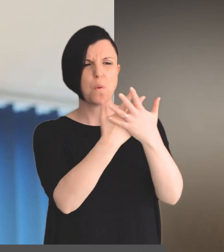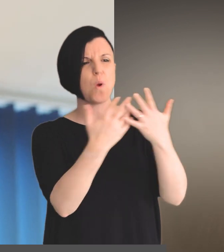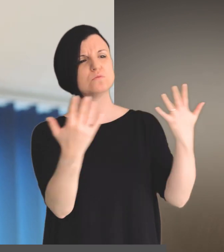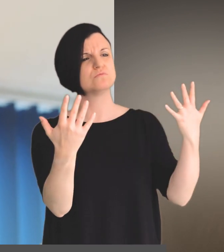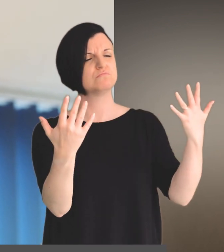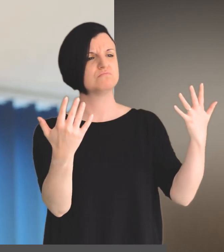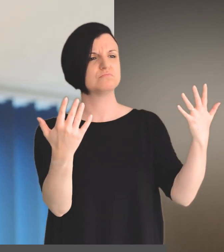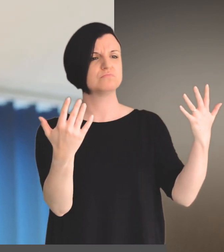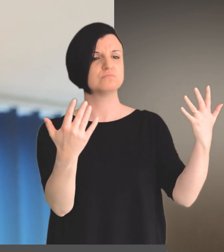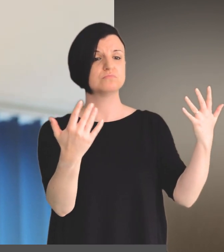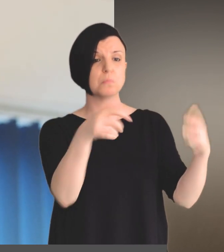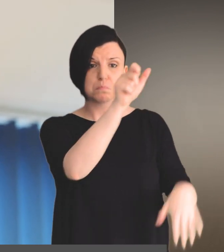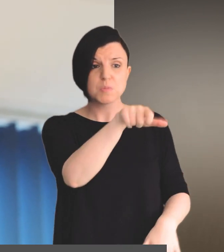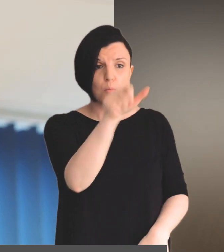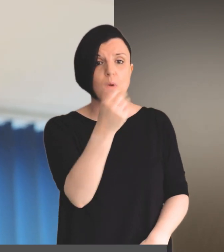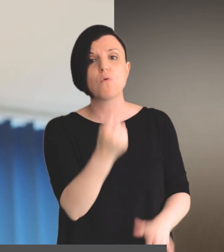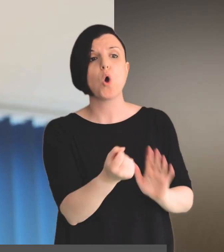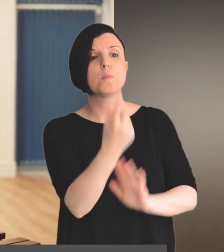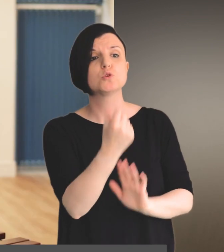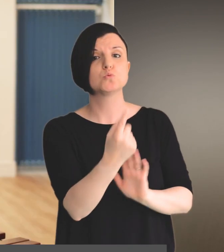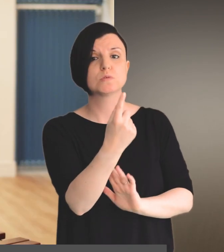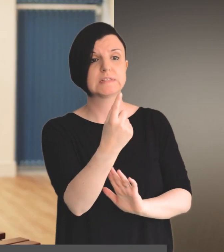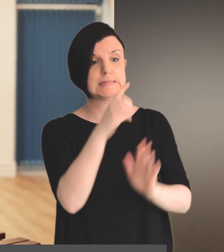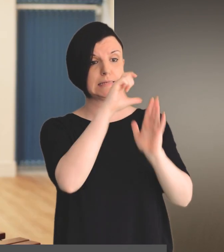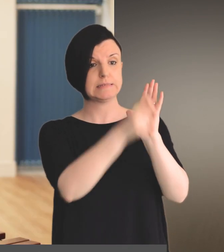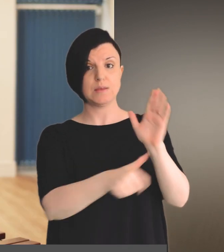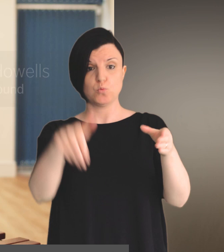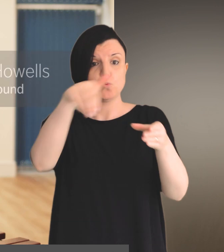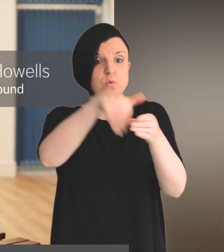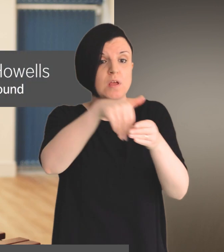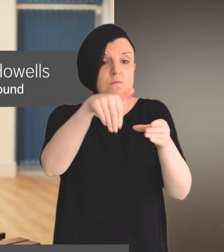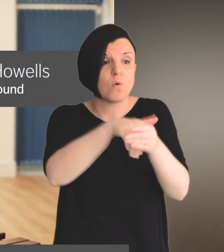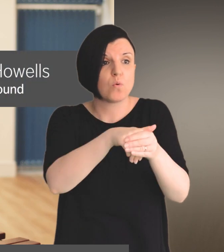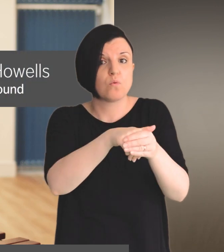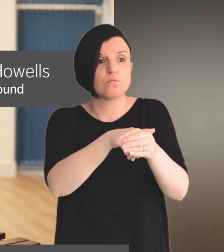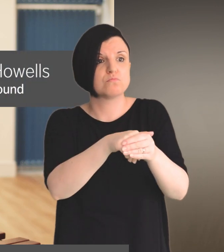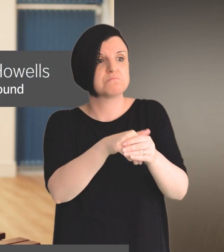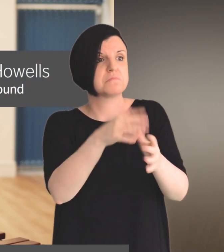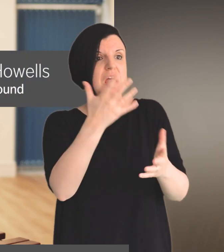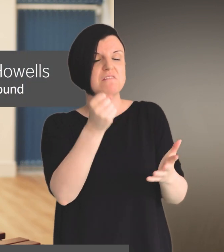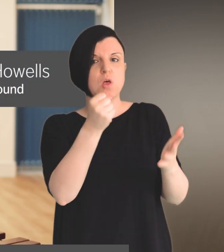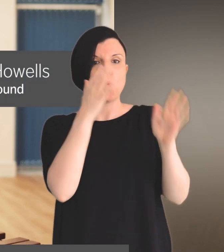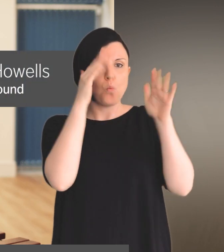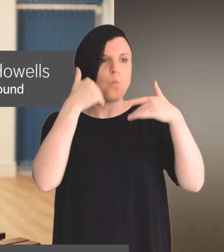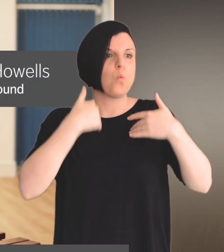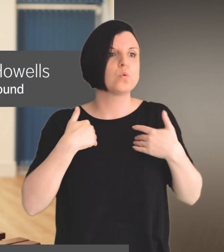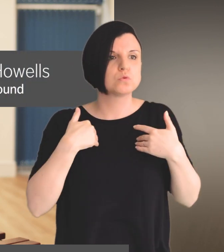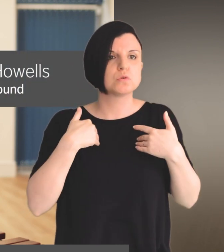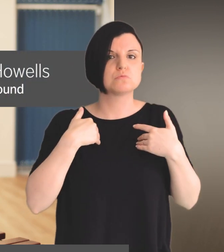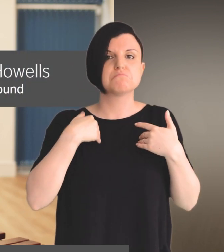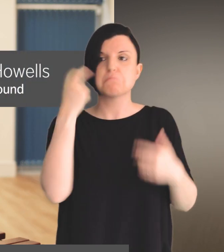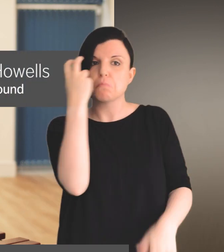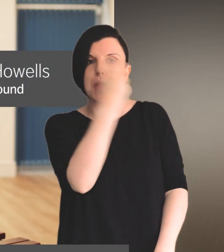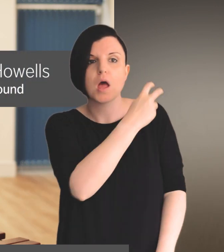It offered many people the opportunity to play in an ensemble that really challenges the